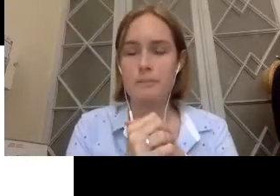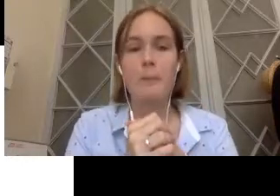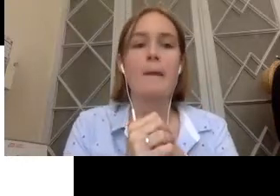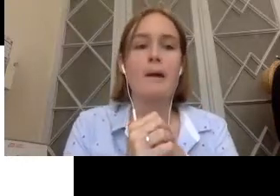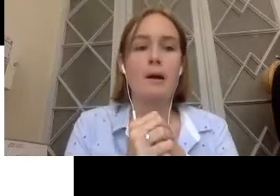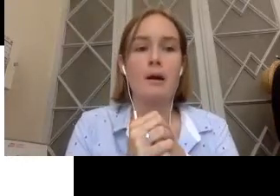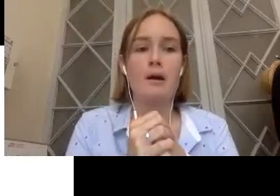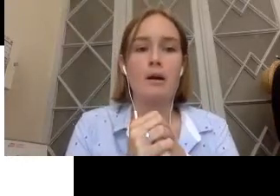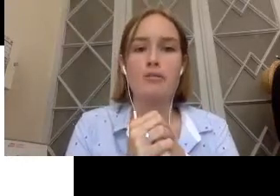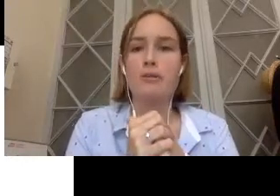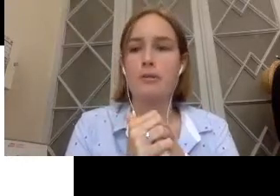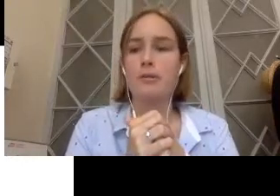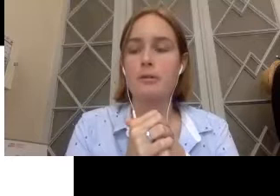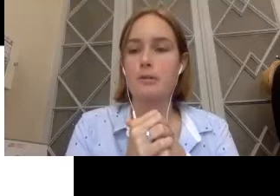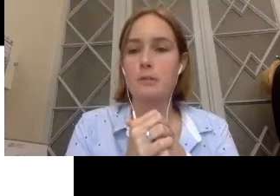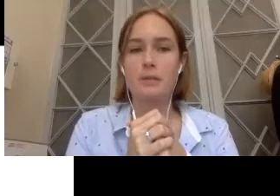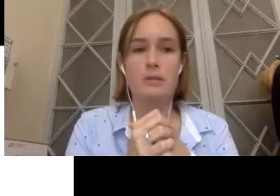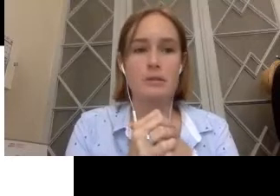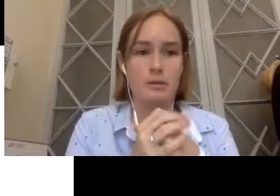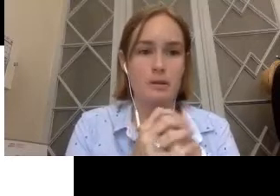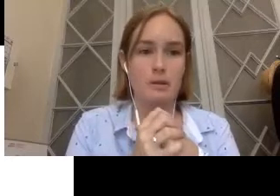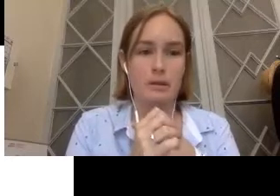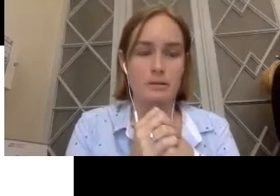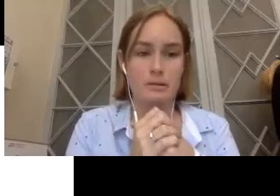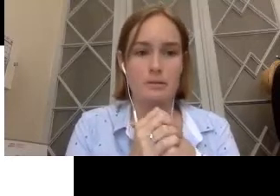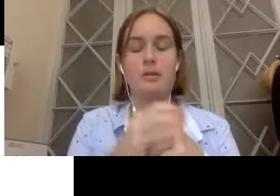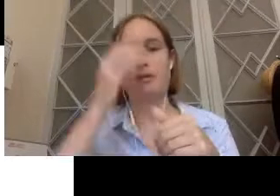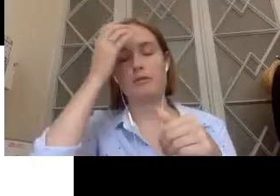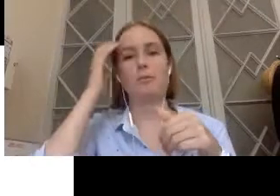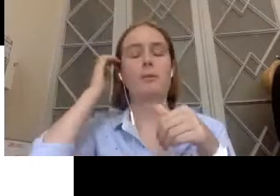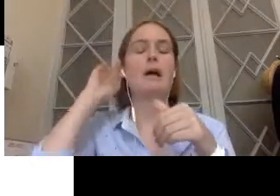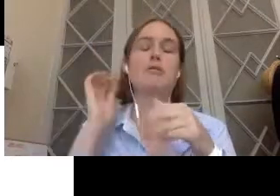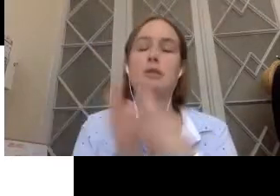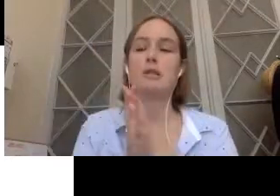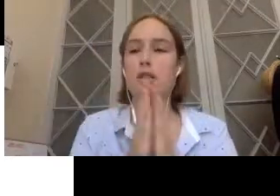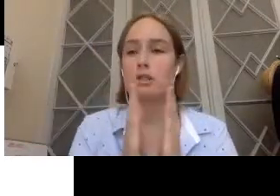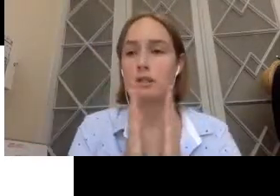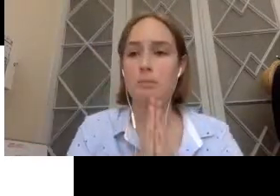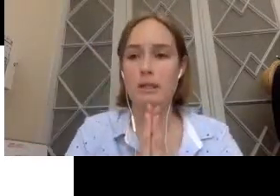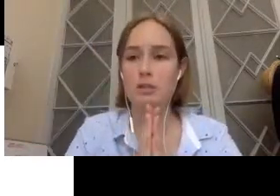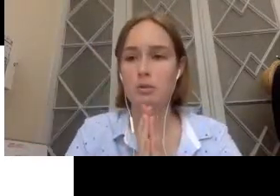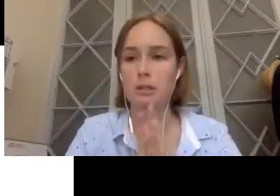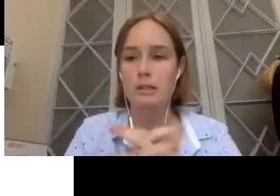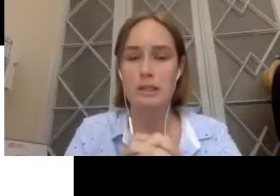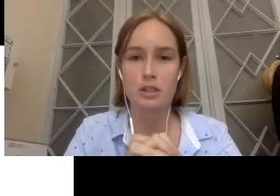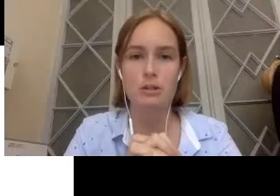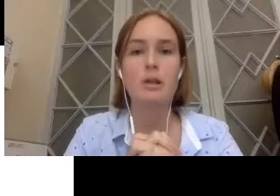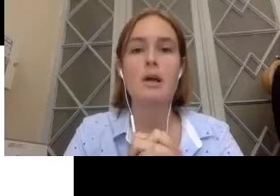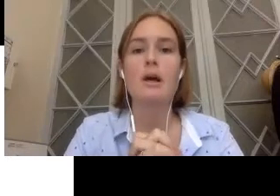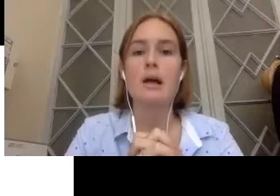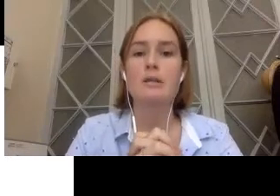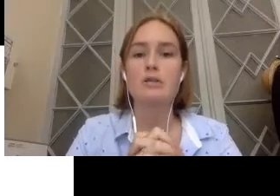interpretation for the speakers we will have a presentation in Spanish during this